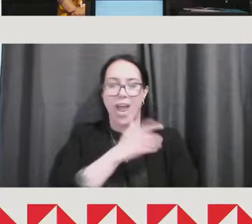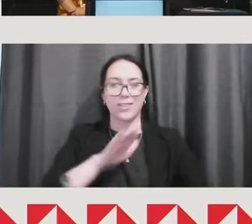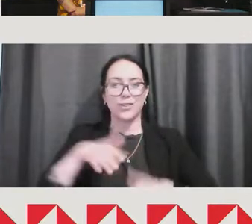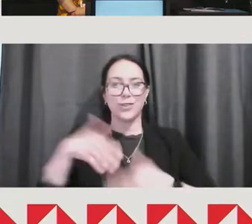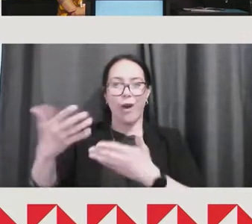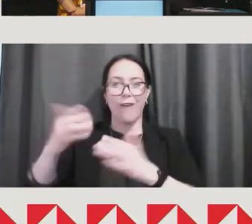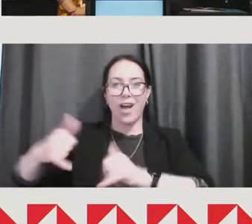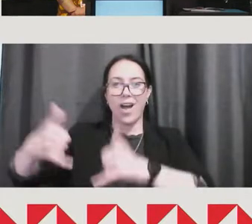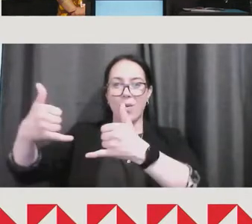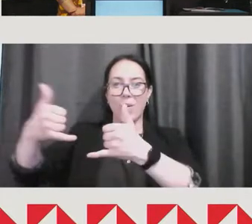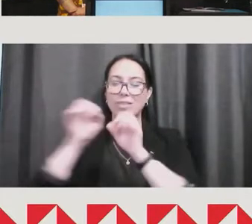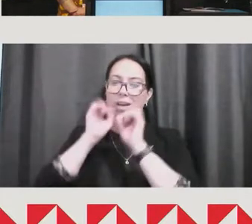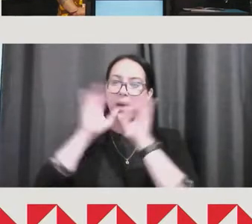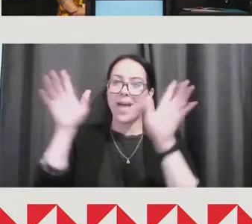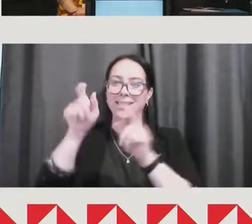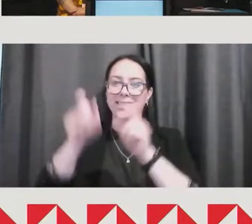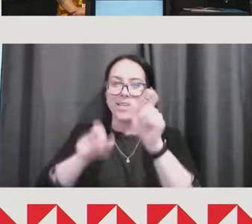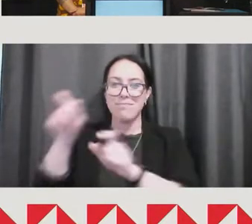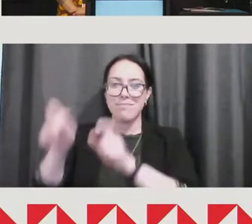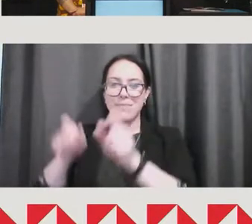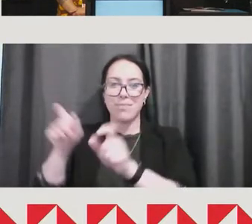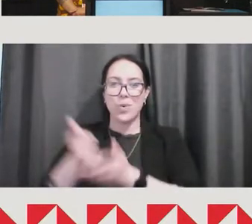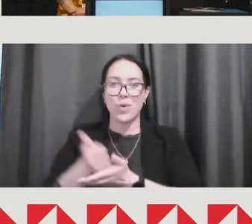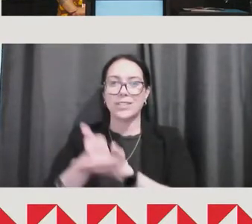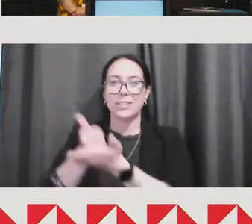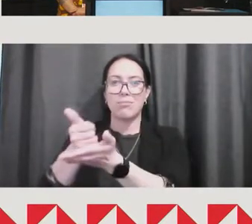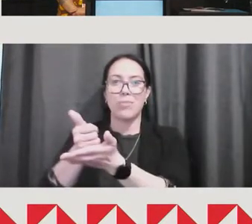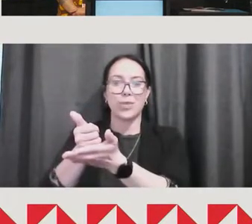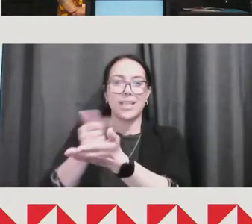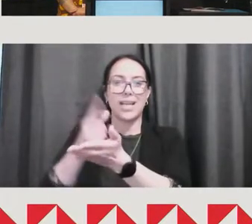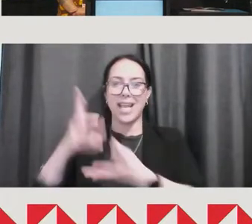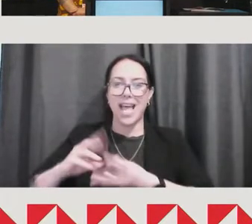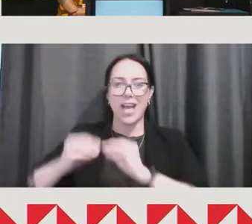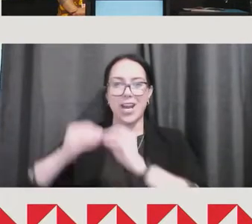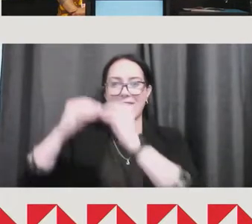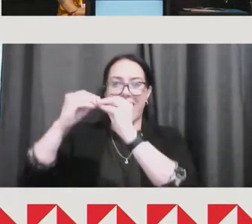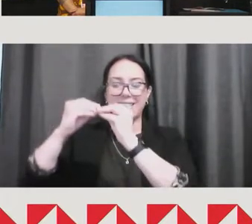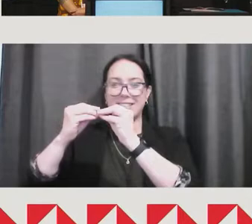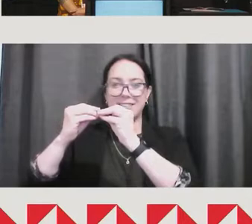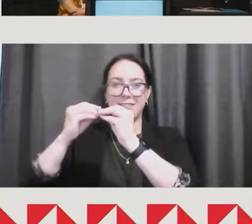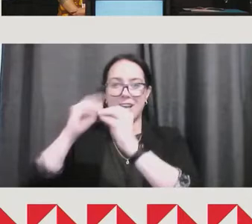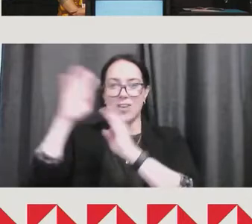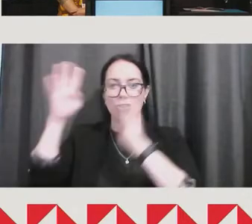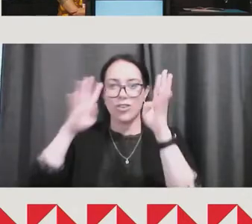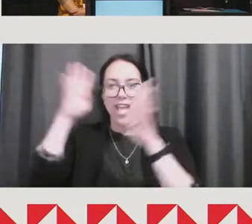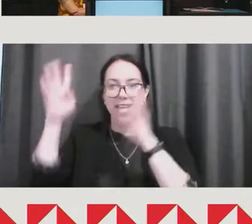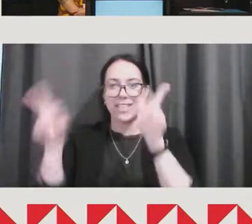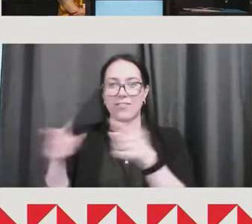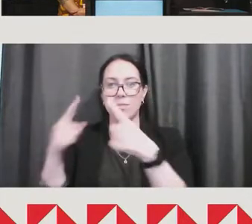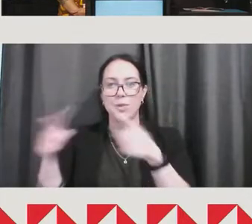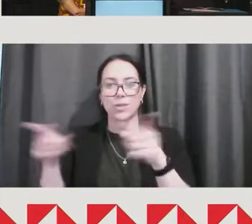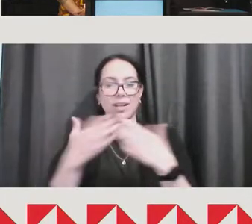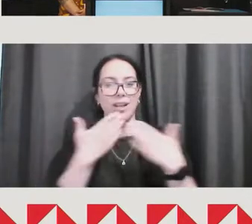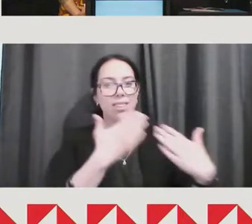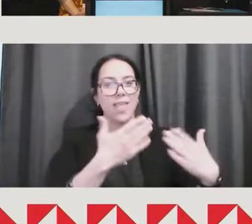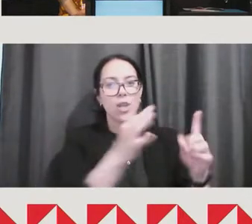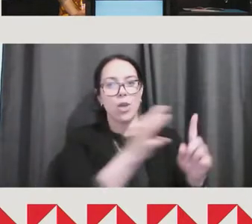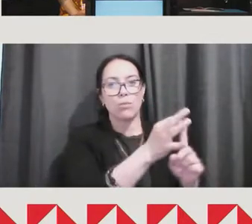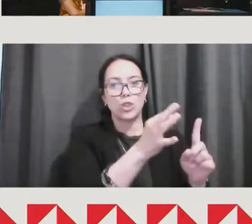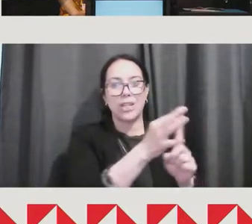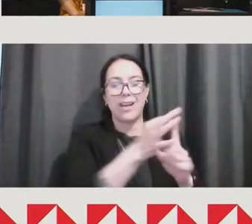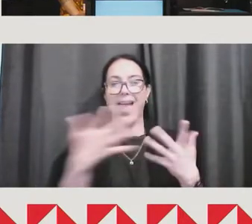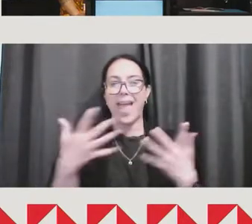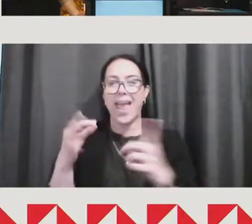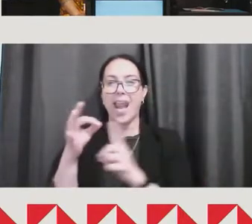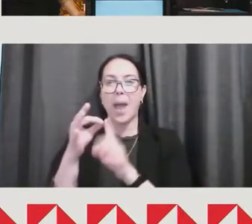um to these amazing people supporting Innovative genre bending music um thank you Patrina for having us and of course thank you Patsy and